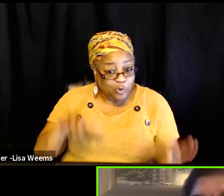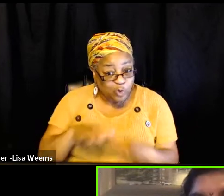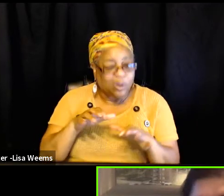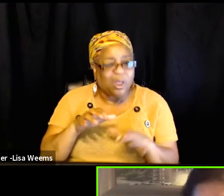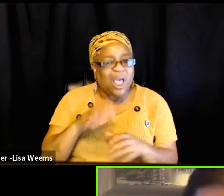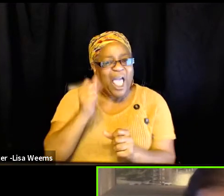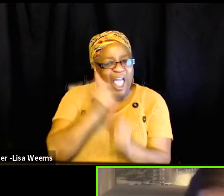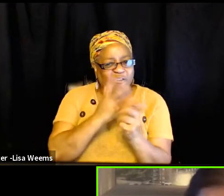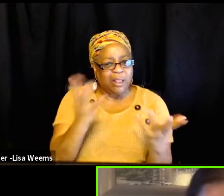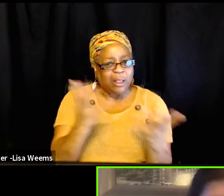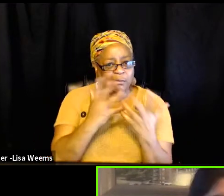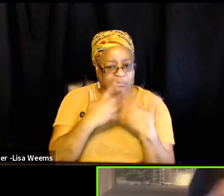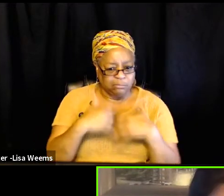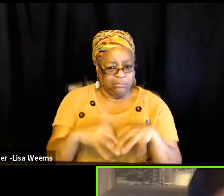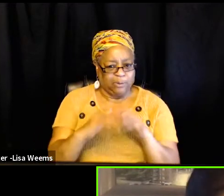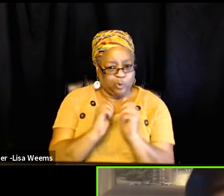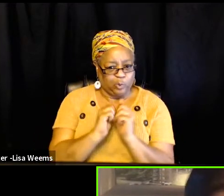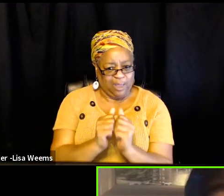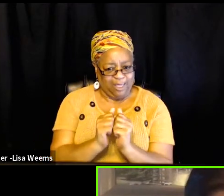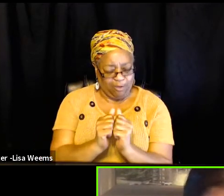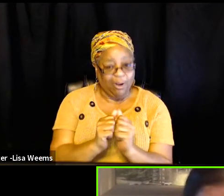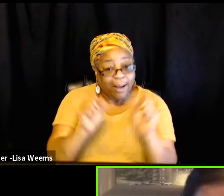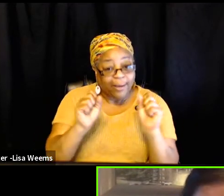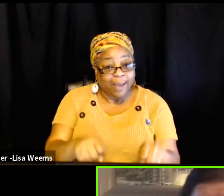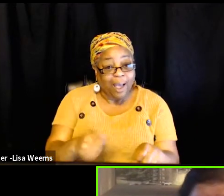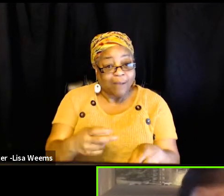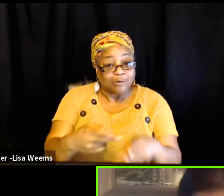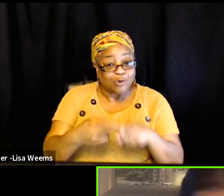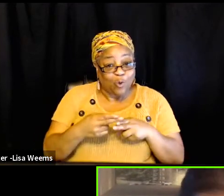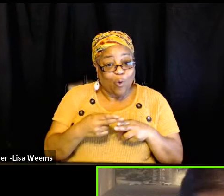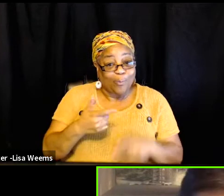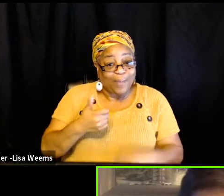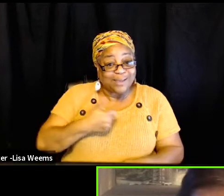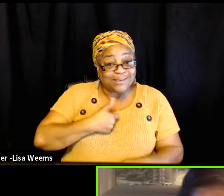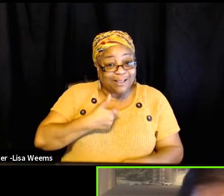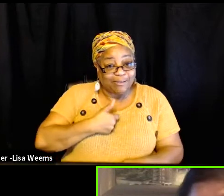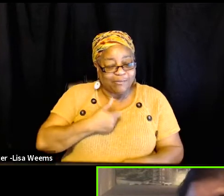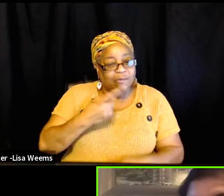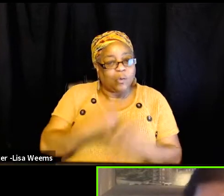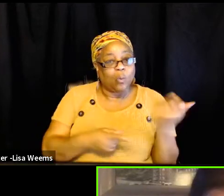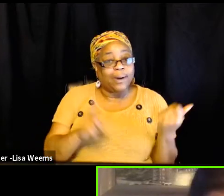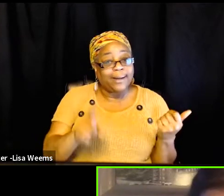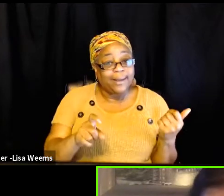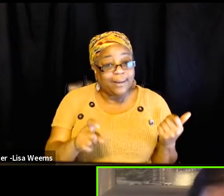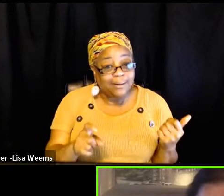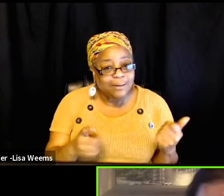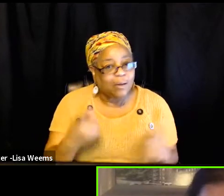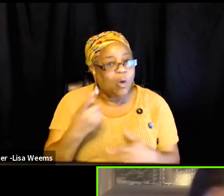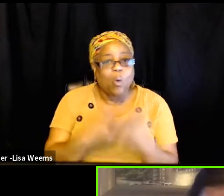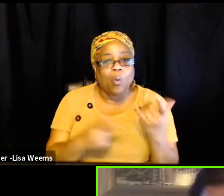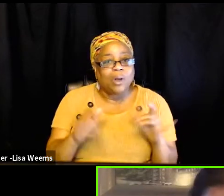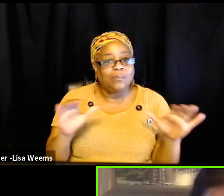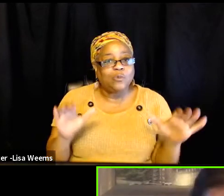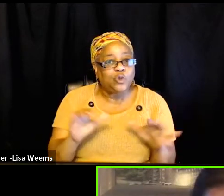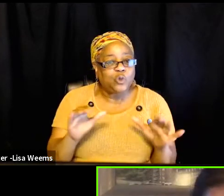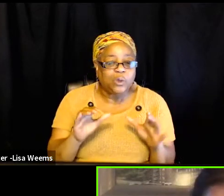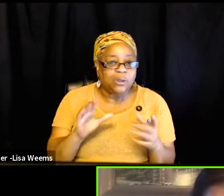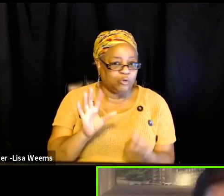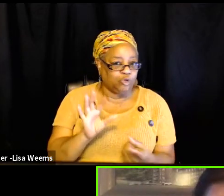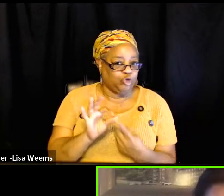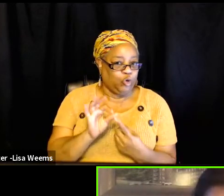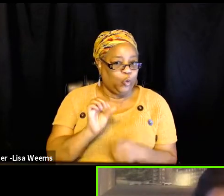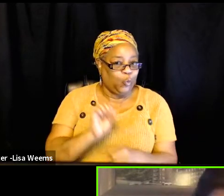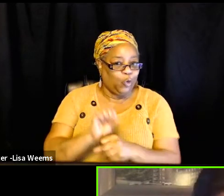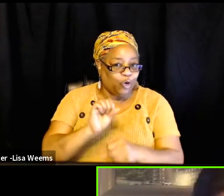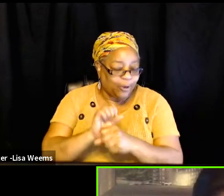and I'm allowed to call myself what I need to call myself when I'm doing certain kinds of work. And